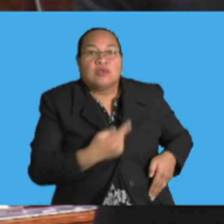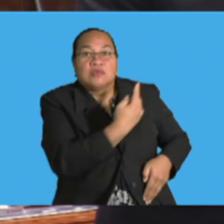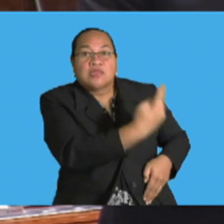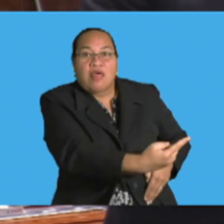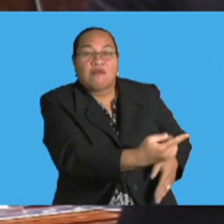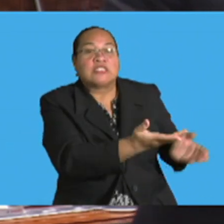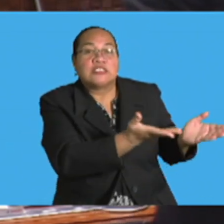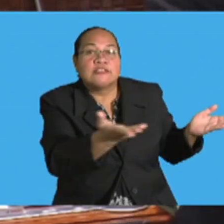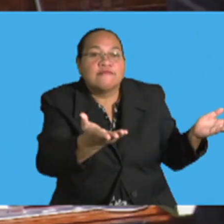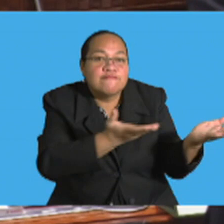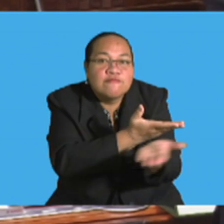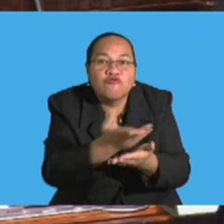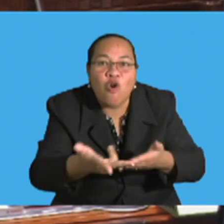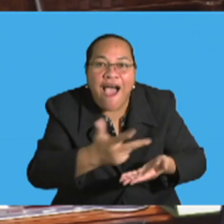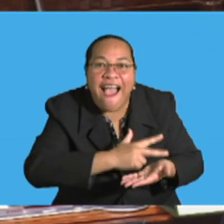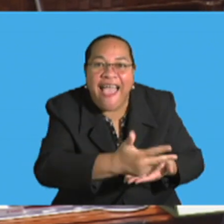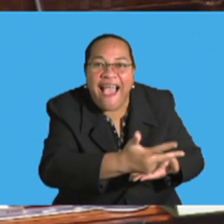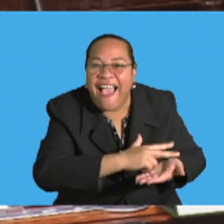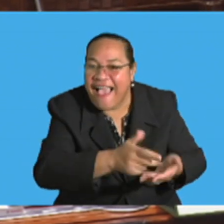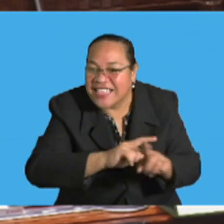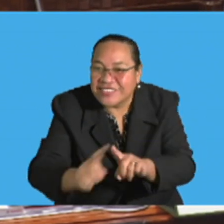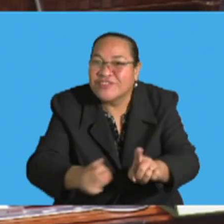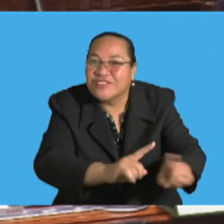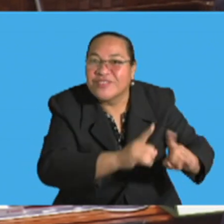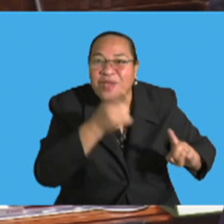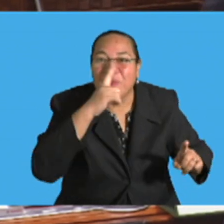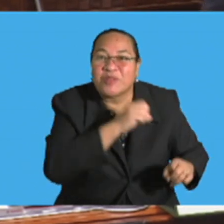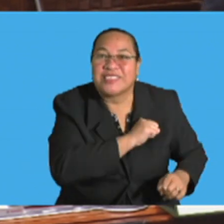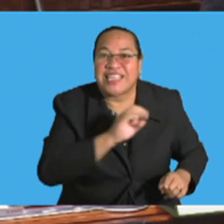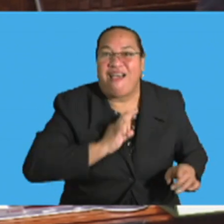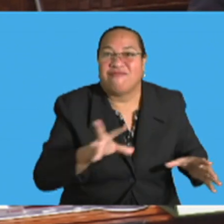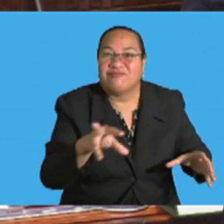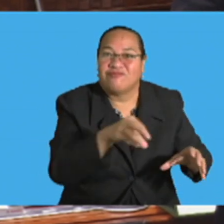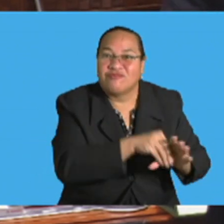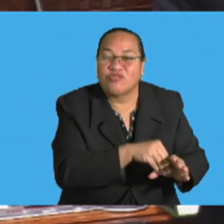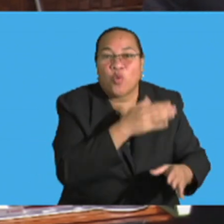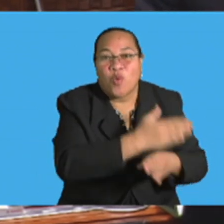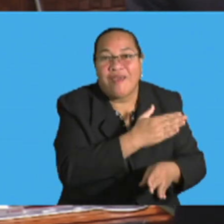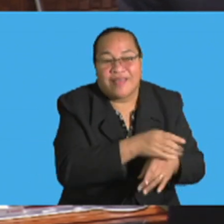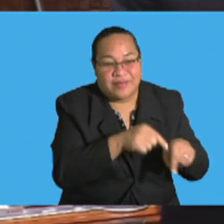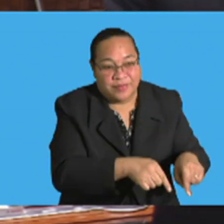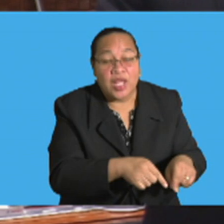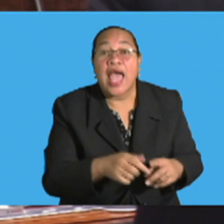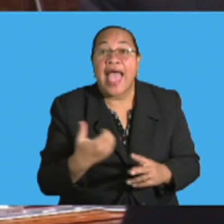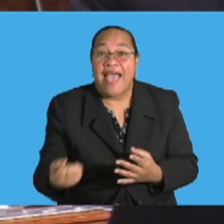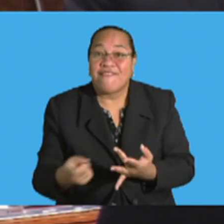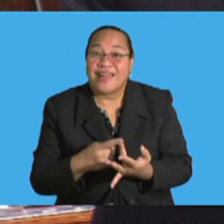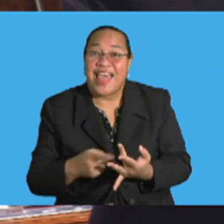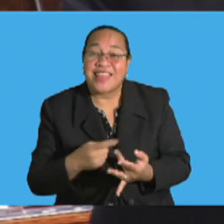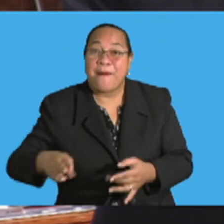yet to receive a recommendation by the board. And of course, we have another member that's been added to the